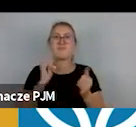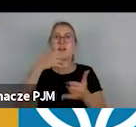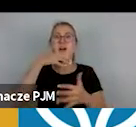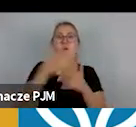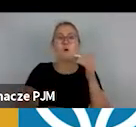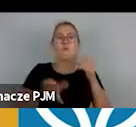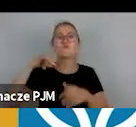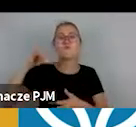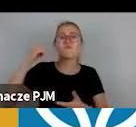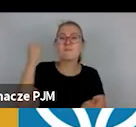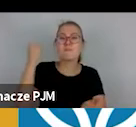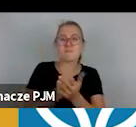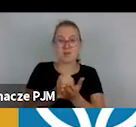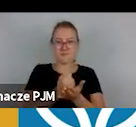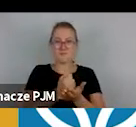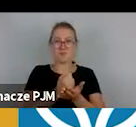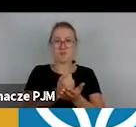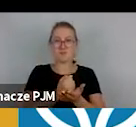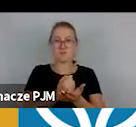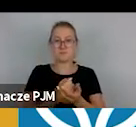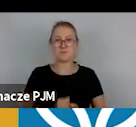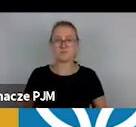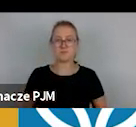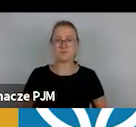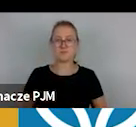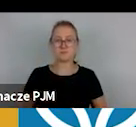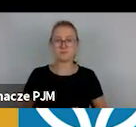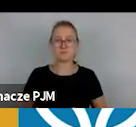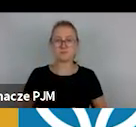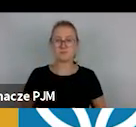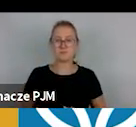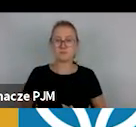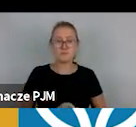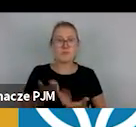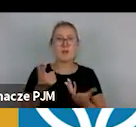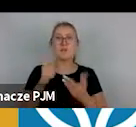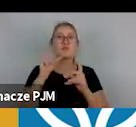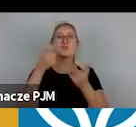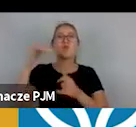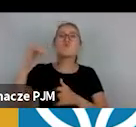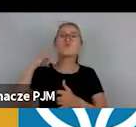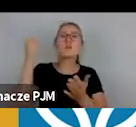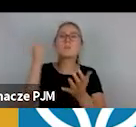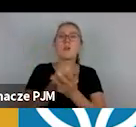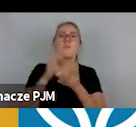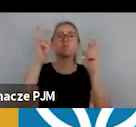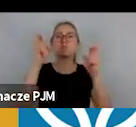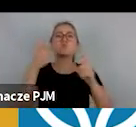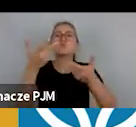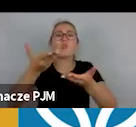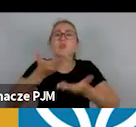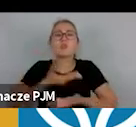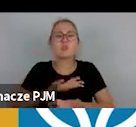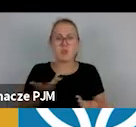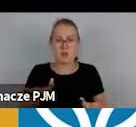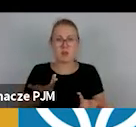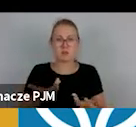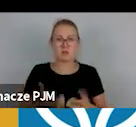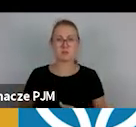achieve peace, but where does gender equality sit in your struggles for change? And